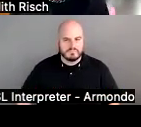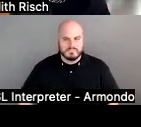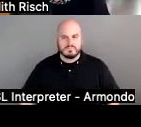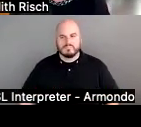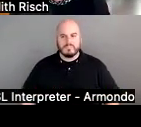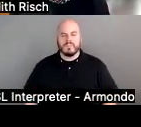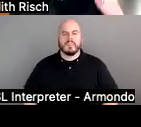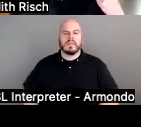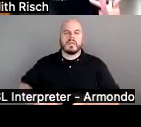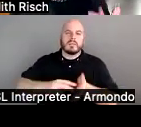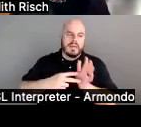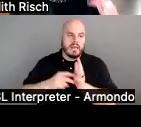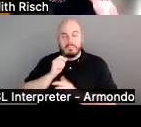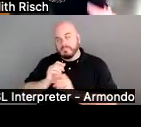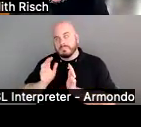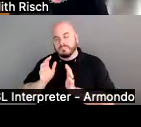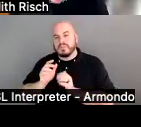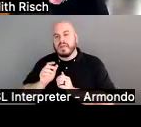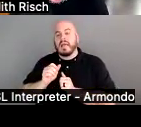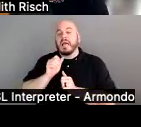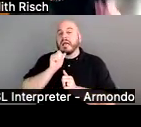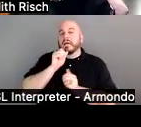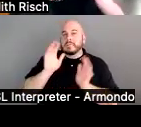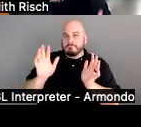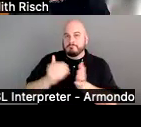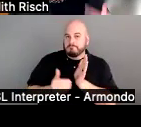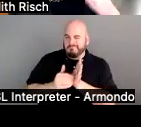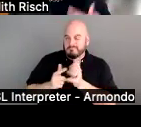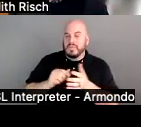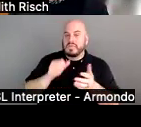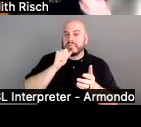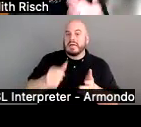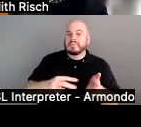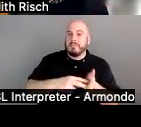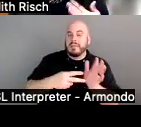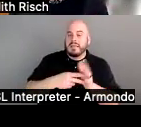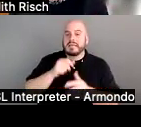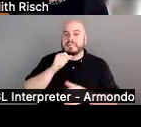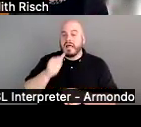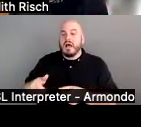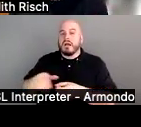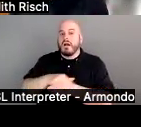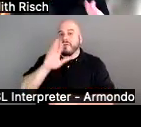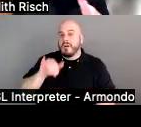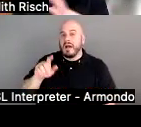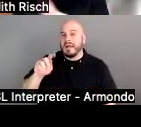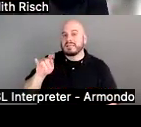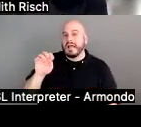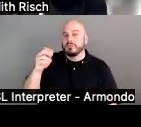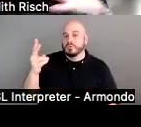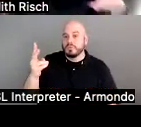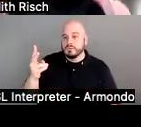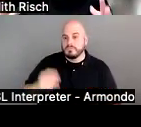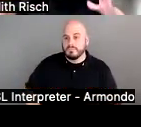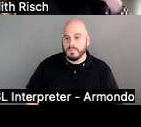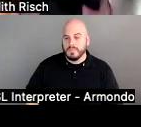over and over again, it doesn't mean it's not covered by Title II. You're back in